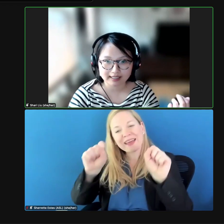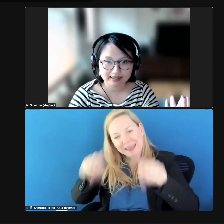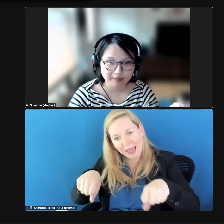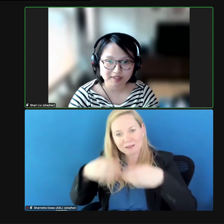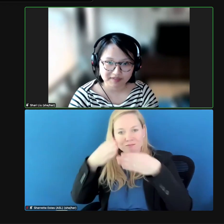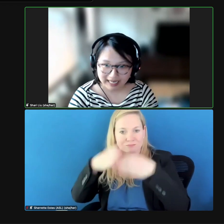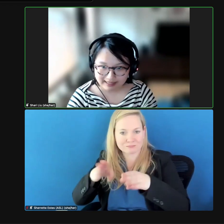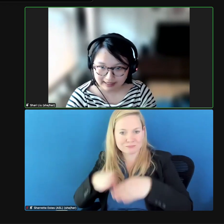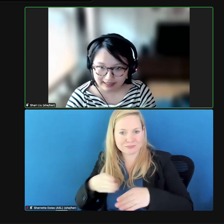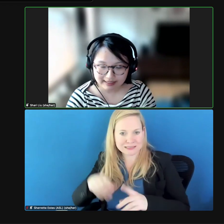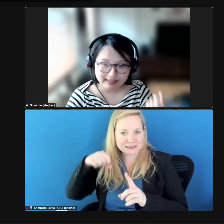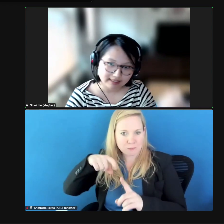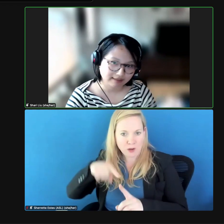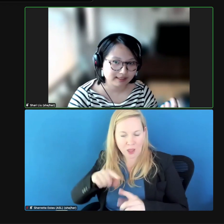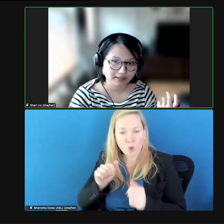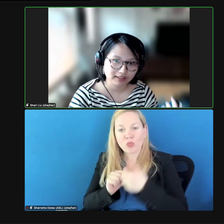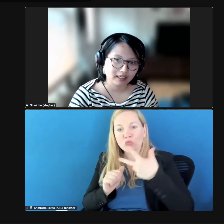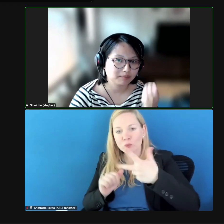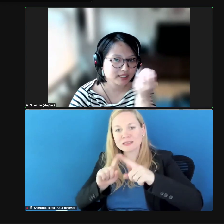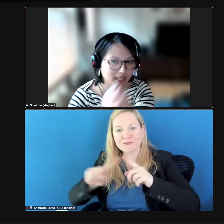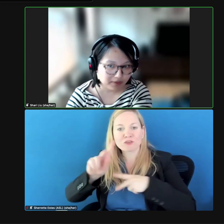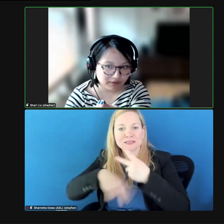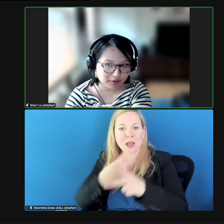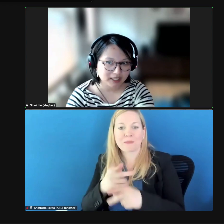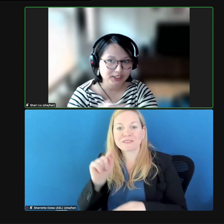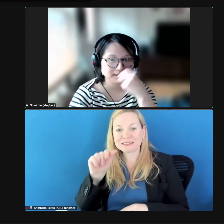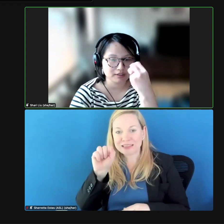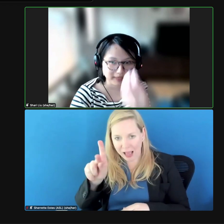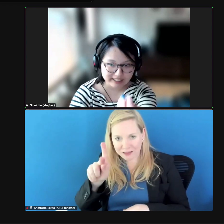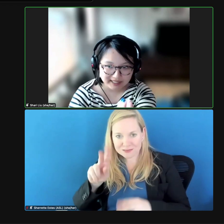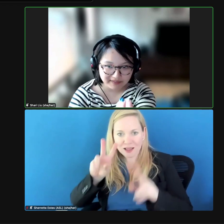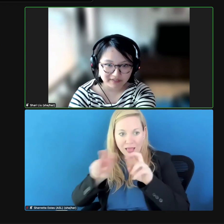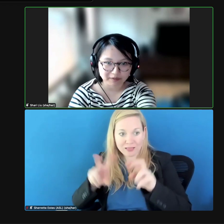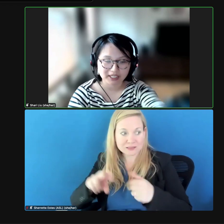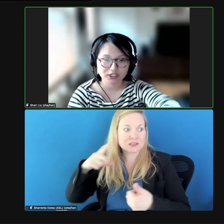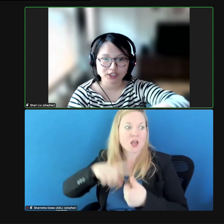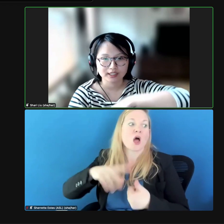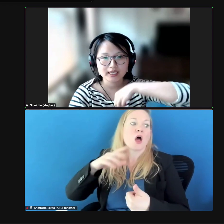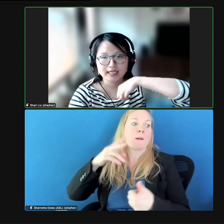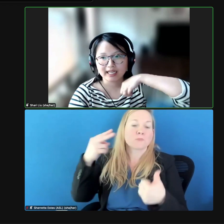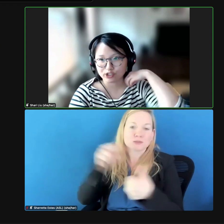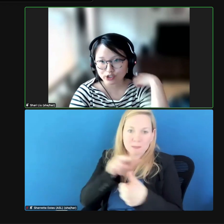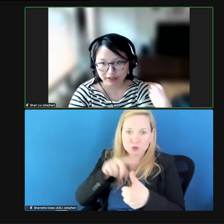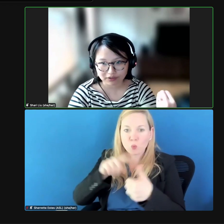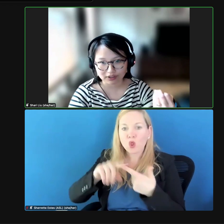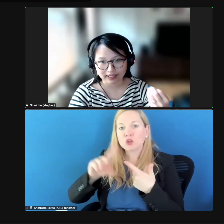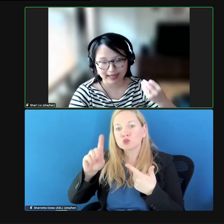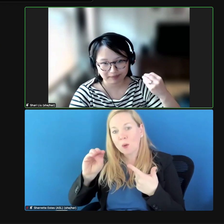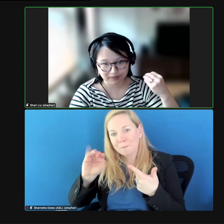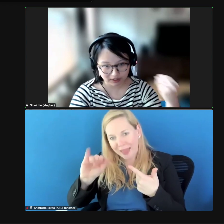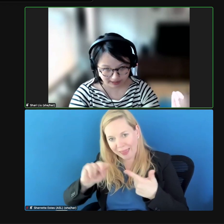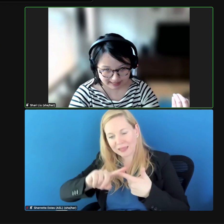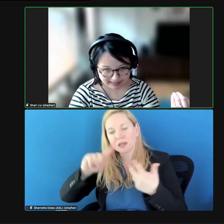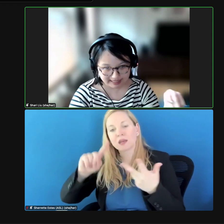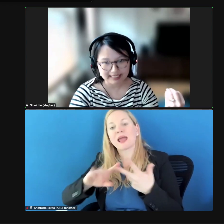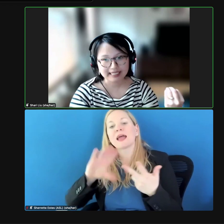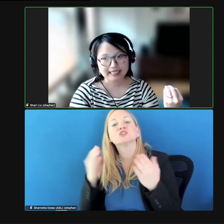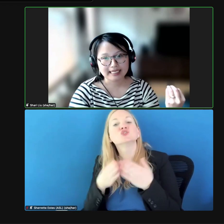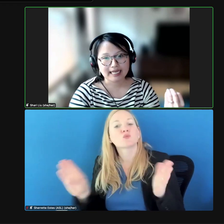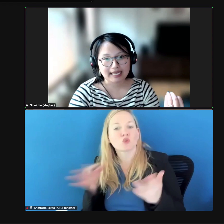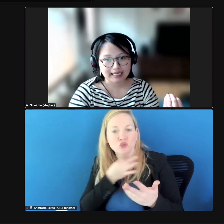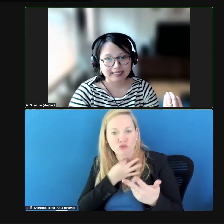different types of task analyses that are centered on perceptual information, domain-specific information, and general